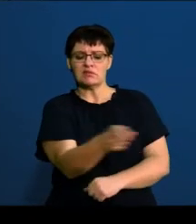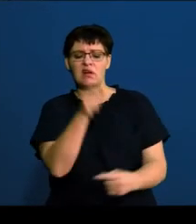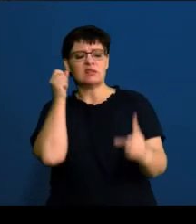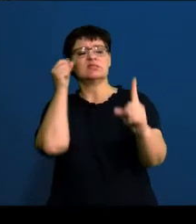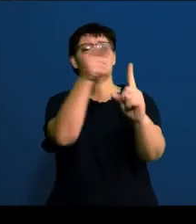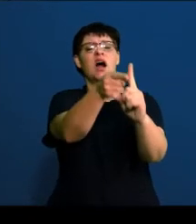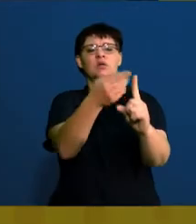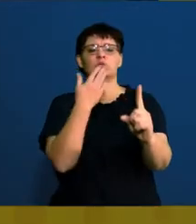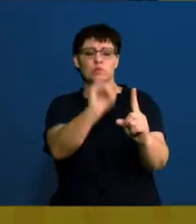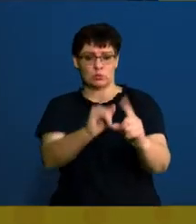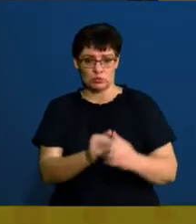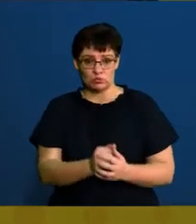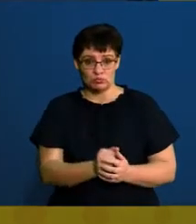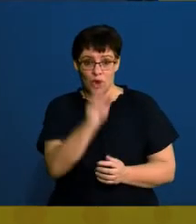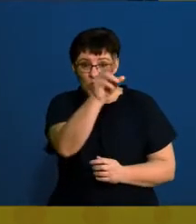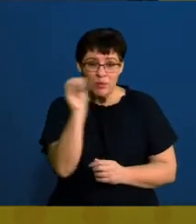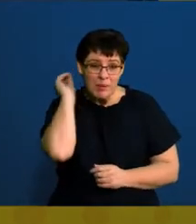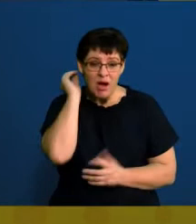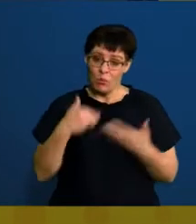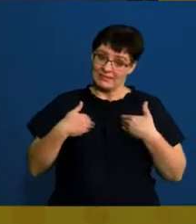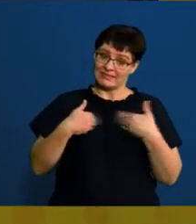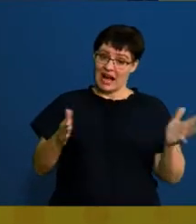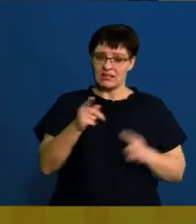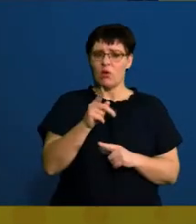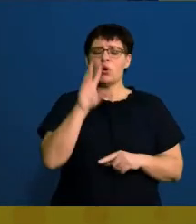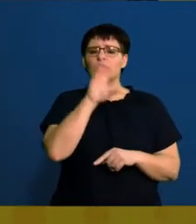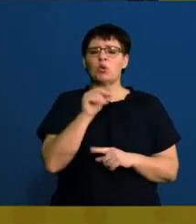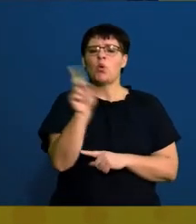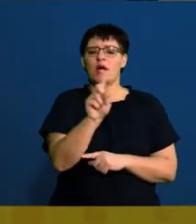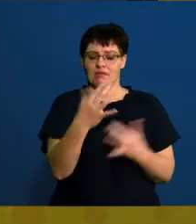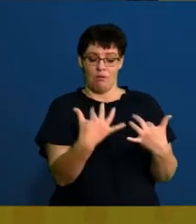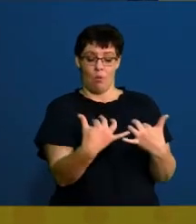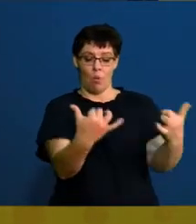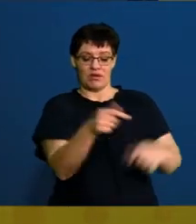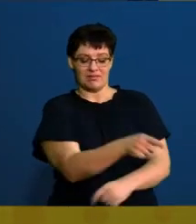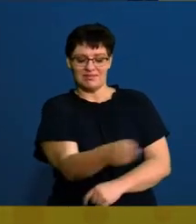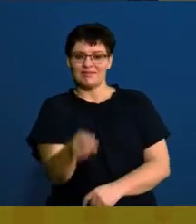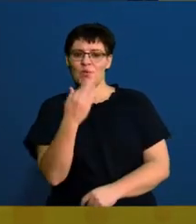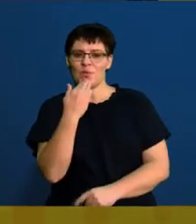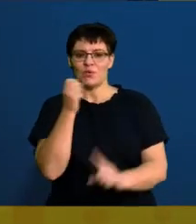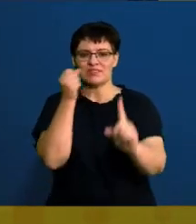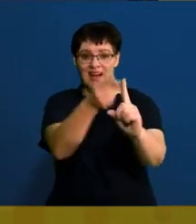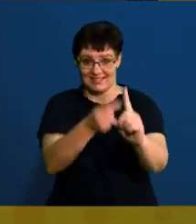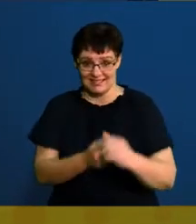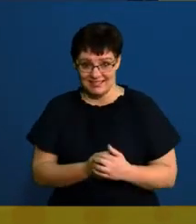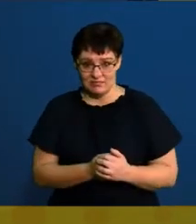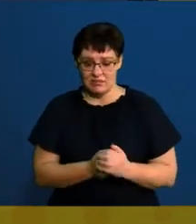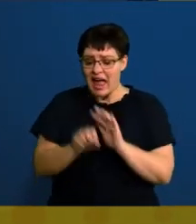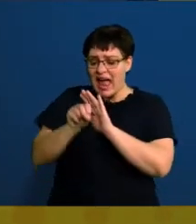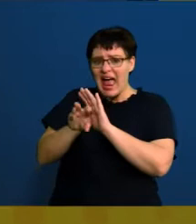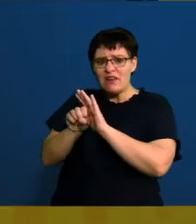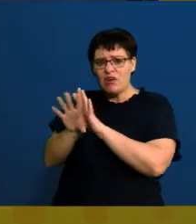Okay, if you remember, when we started, we spoke about the target audience. Obviously, the advert is